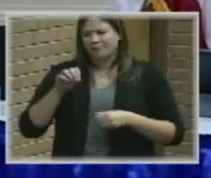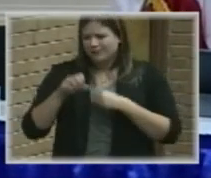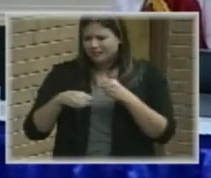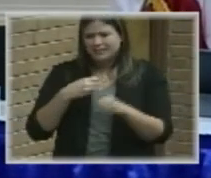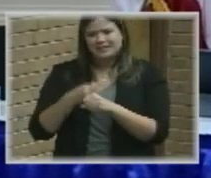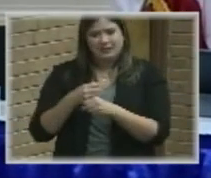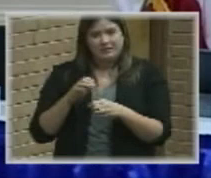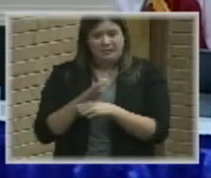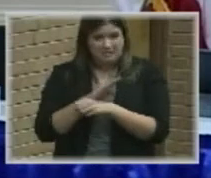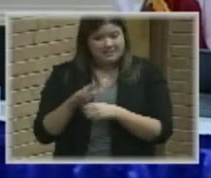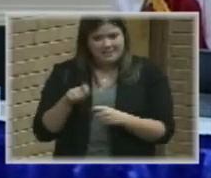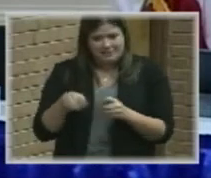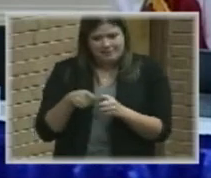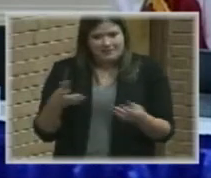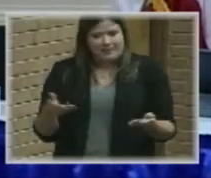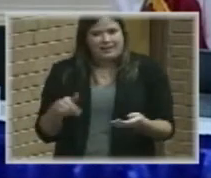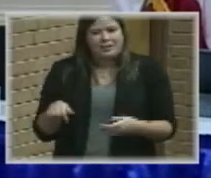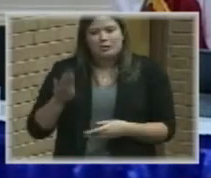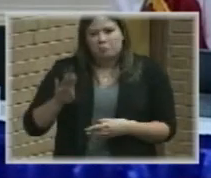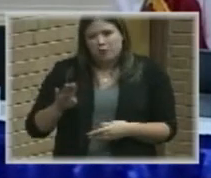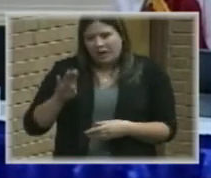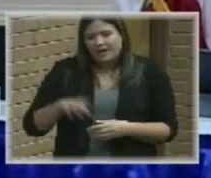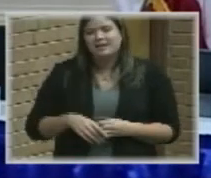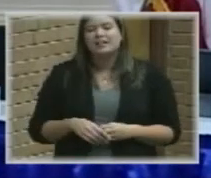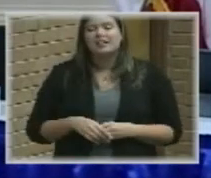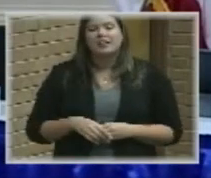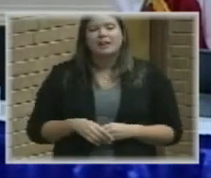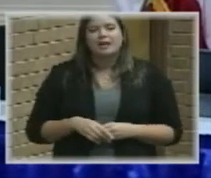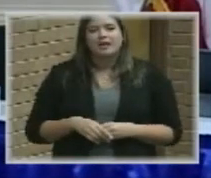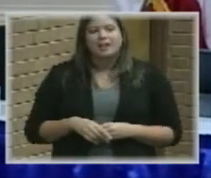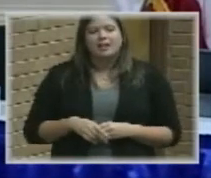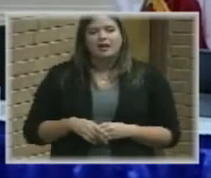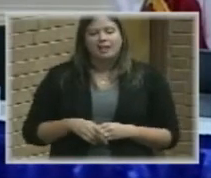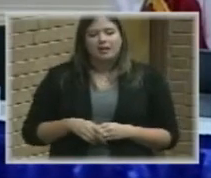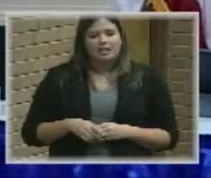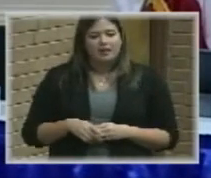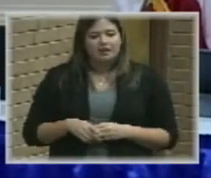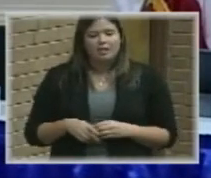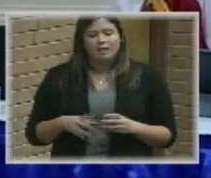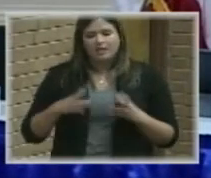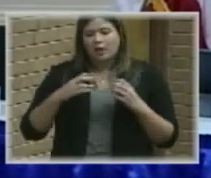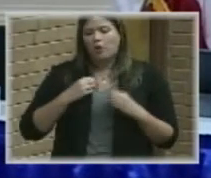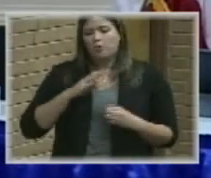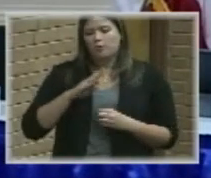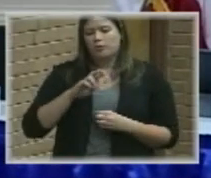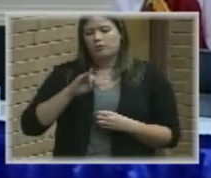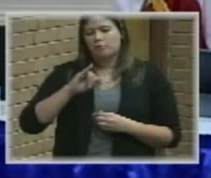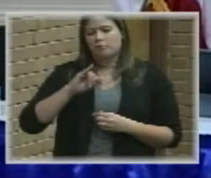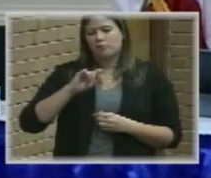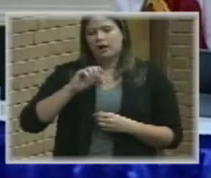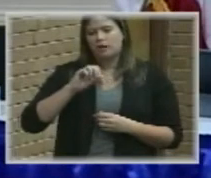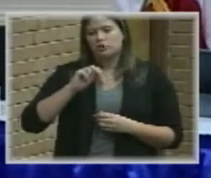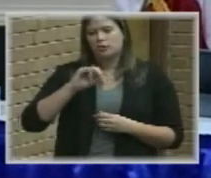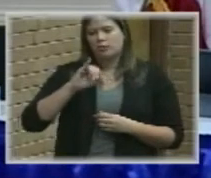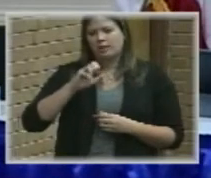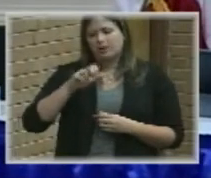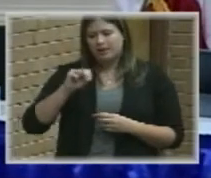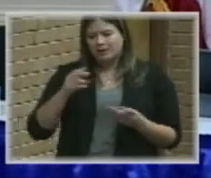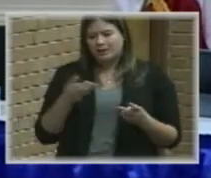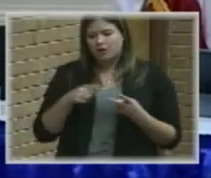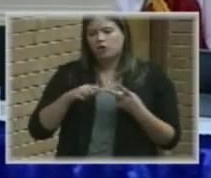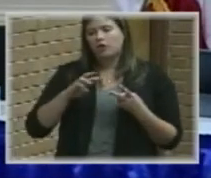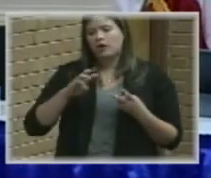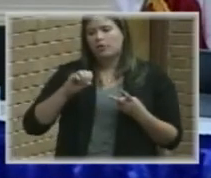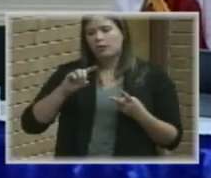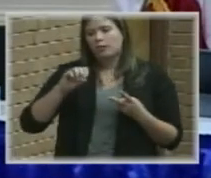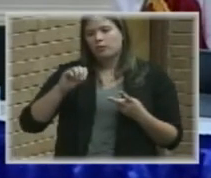Brighton. They also own the Brightonian here and the Woodstone Manor